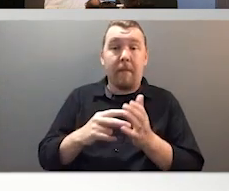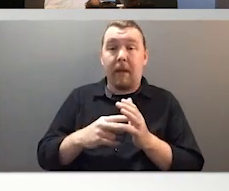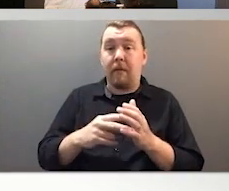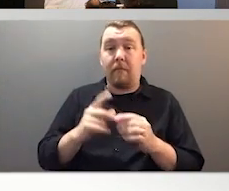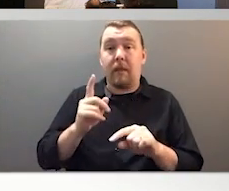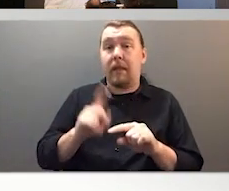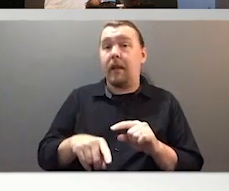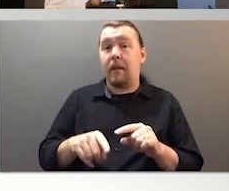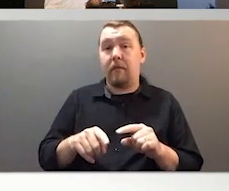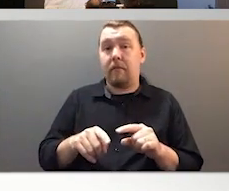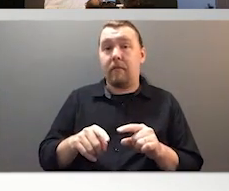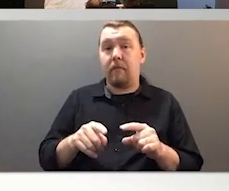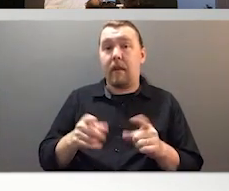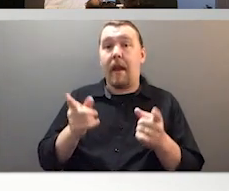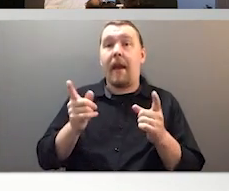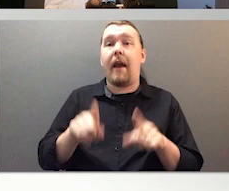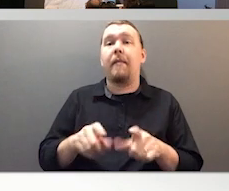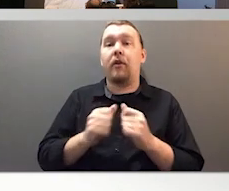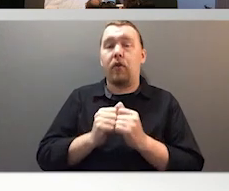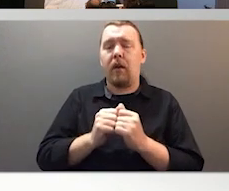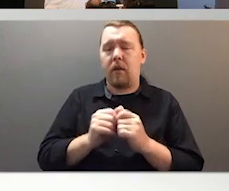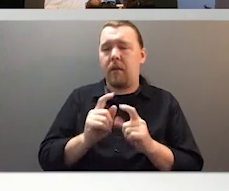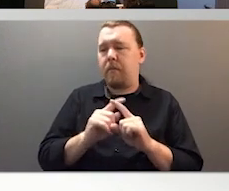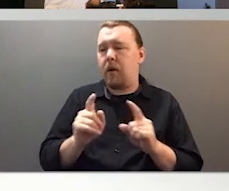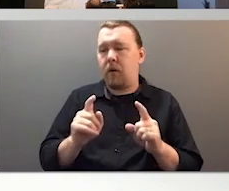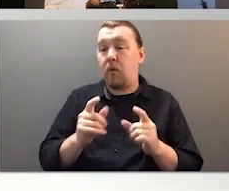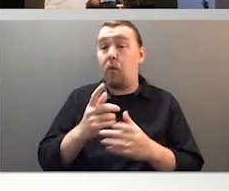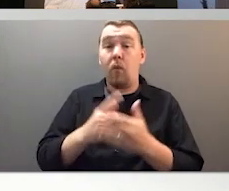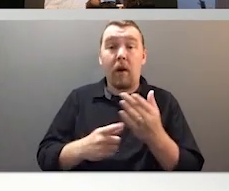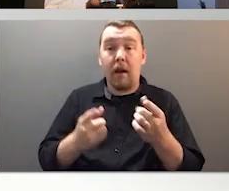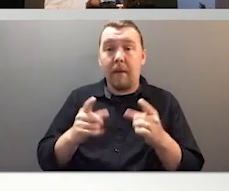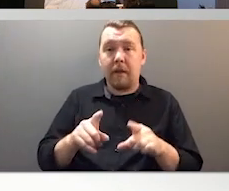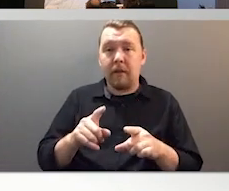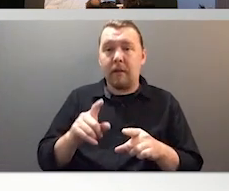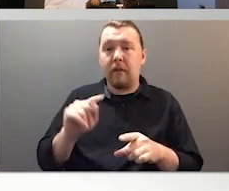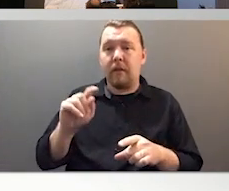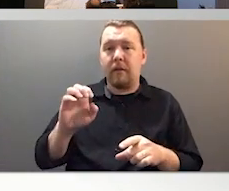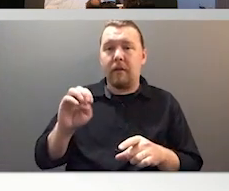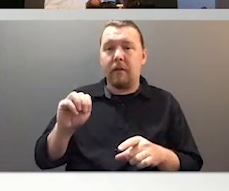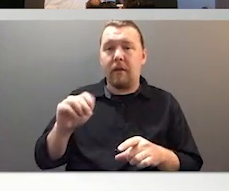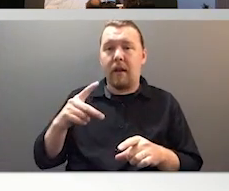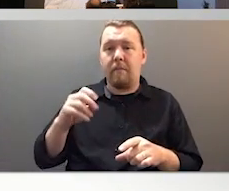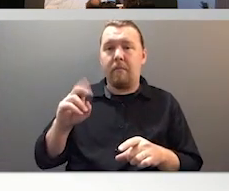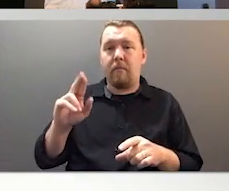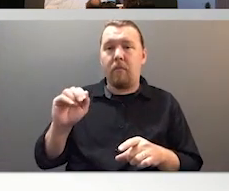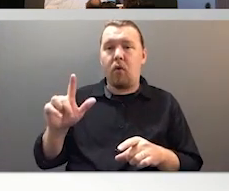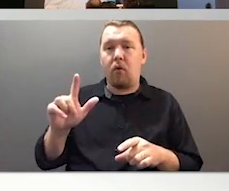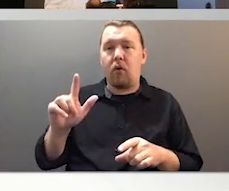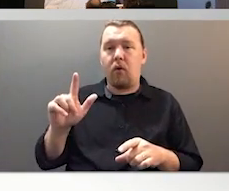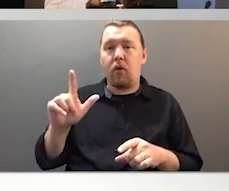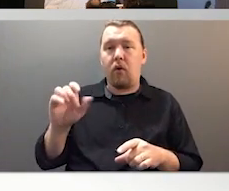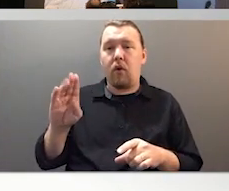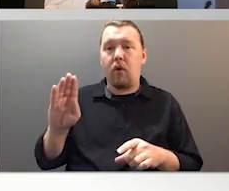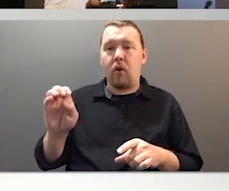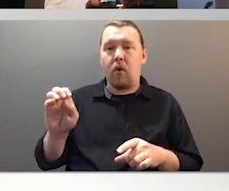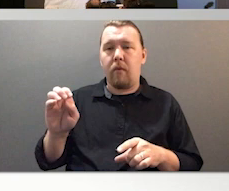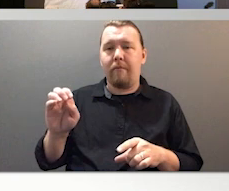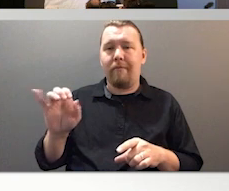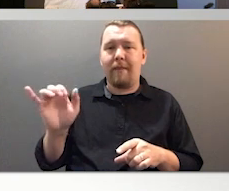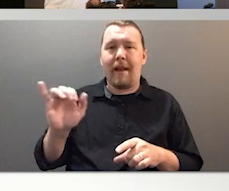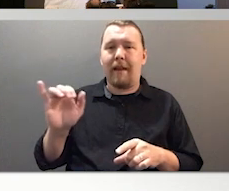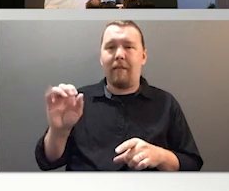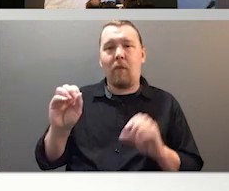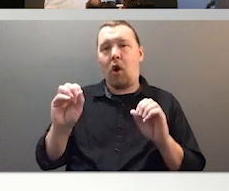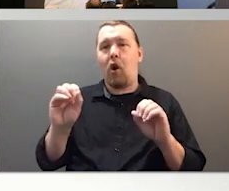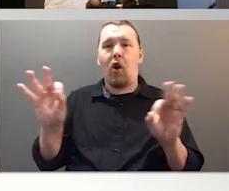another, but what ends up happening is the temporal lobe kind of goes offline. Whereas autism, the